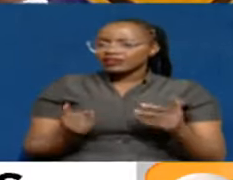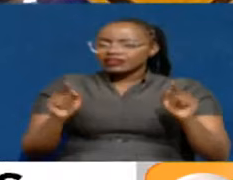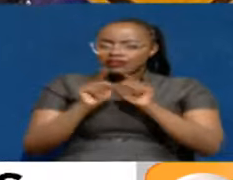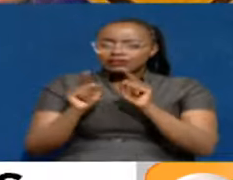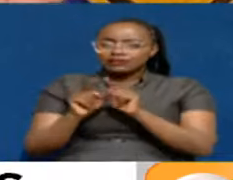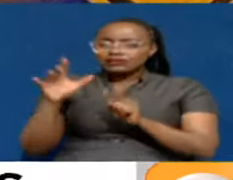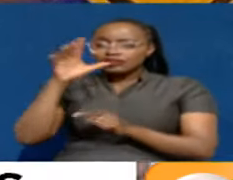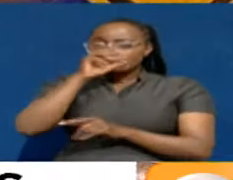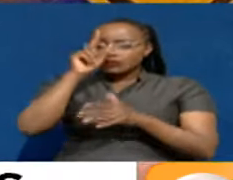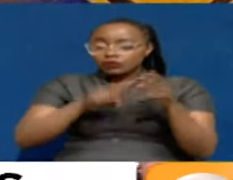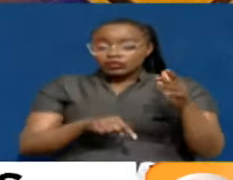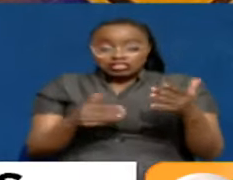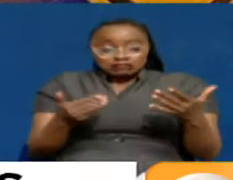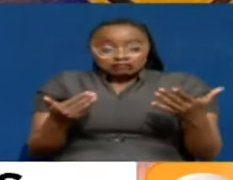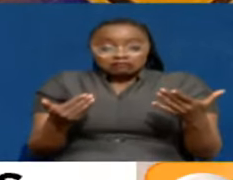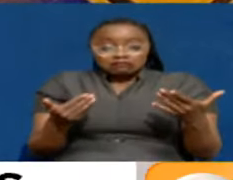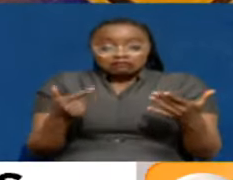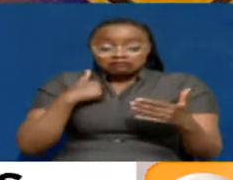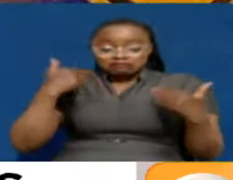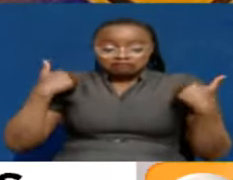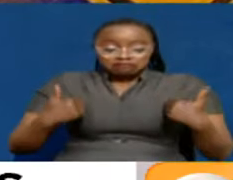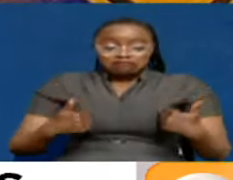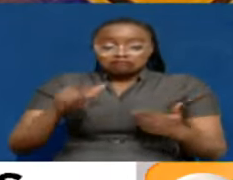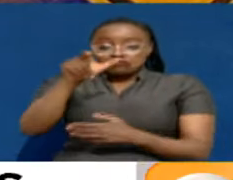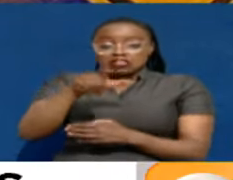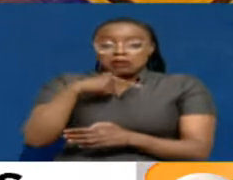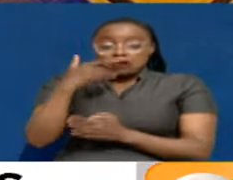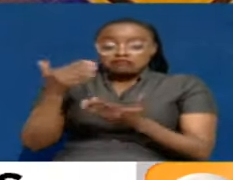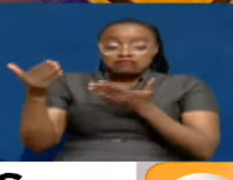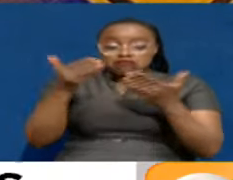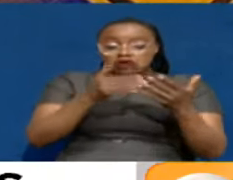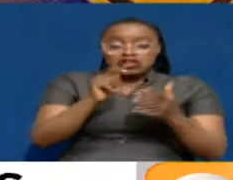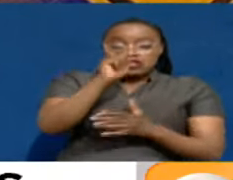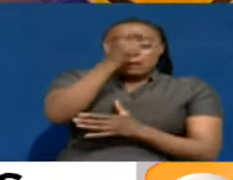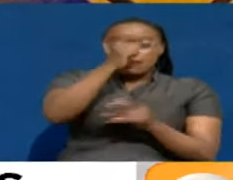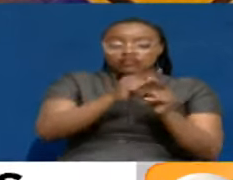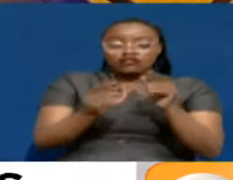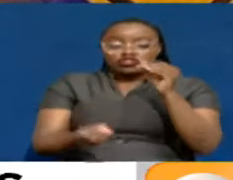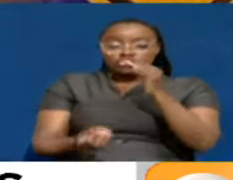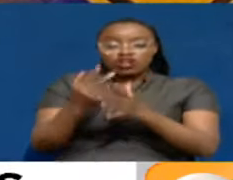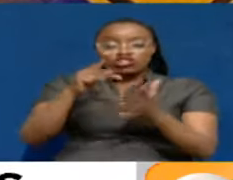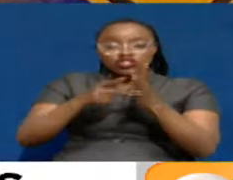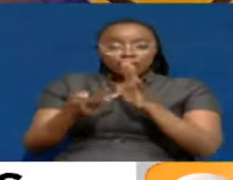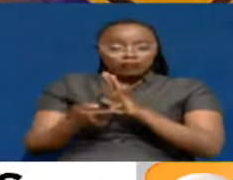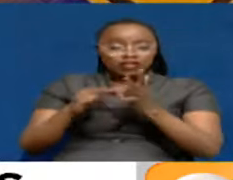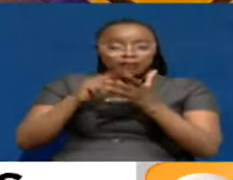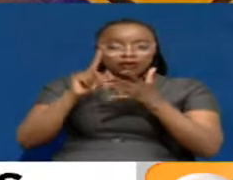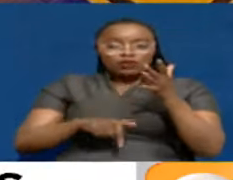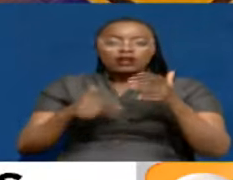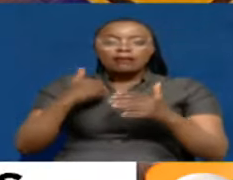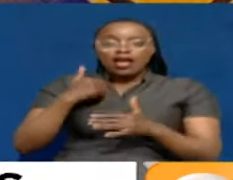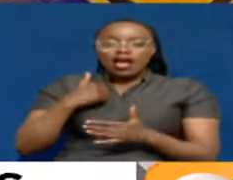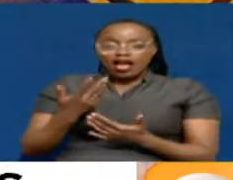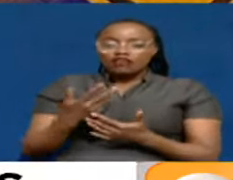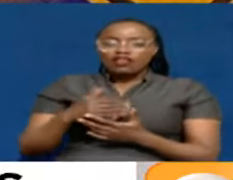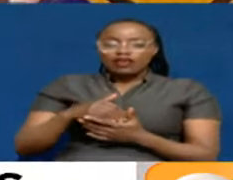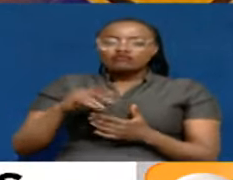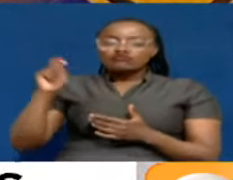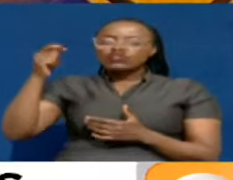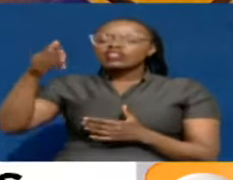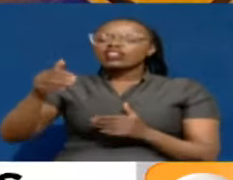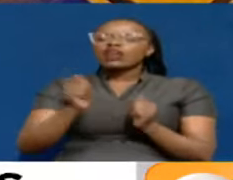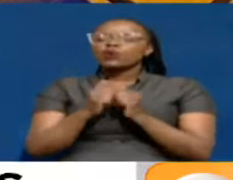the assumption will be, I am the one who brought the president to launch this project. So I have the president's ear.